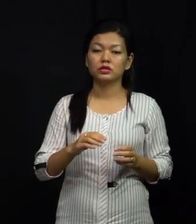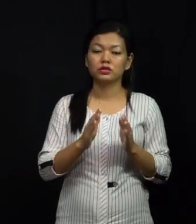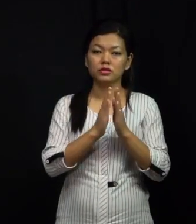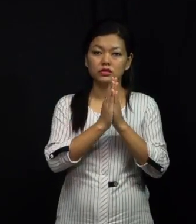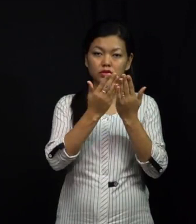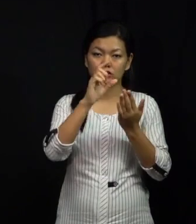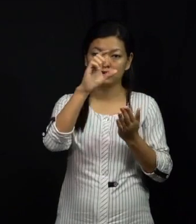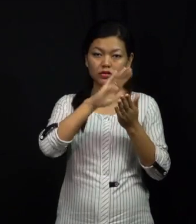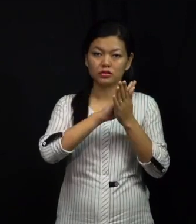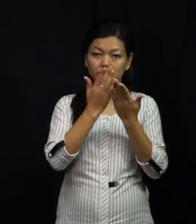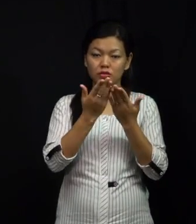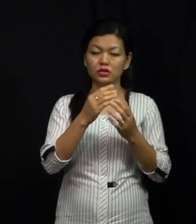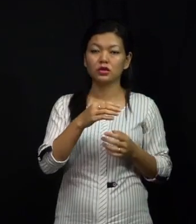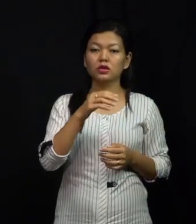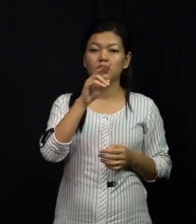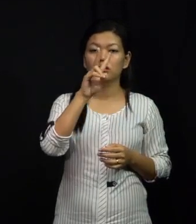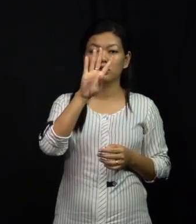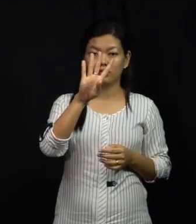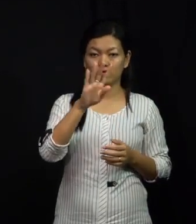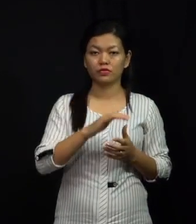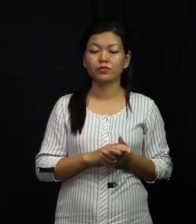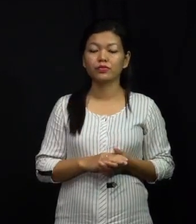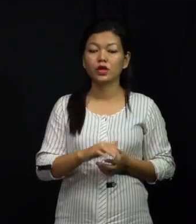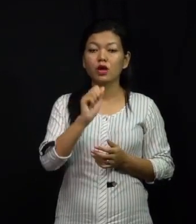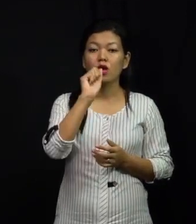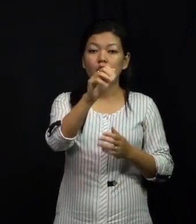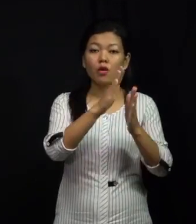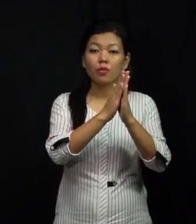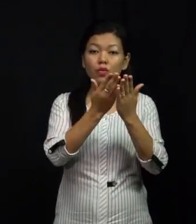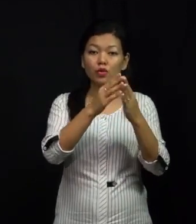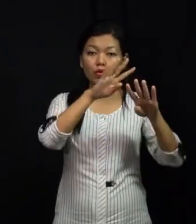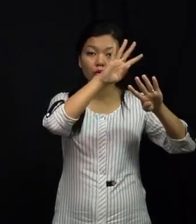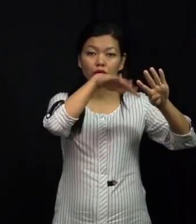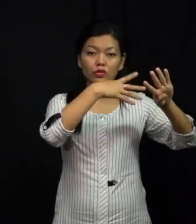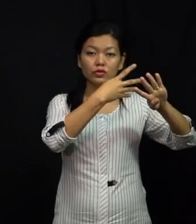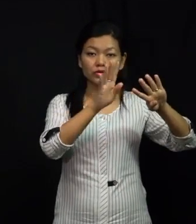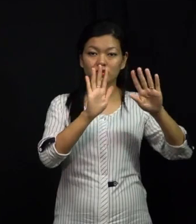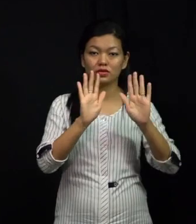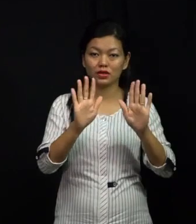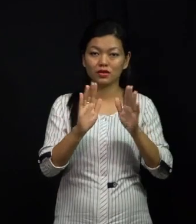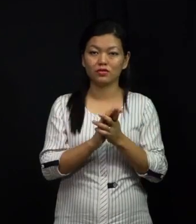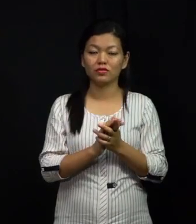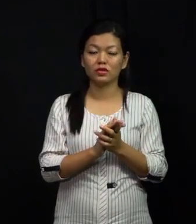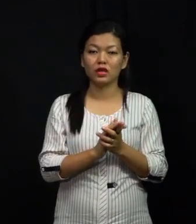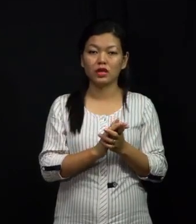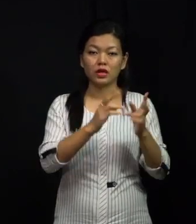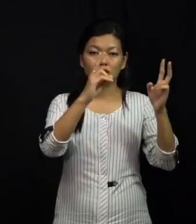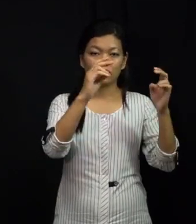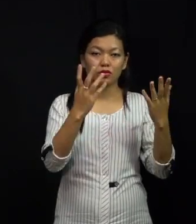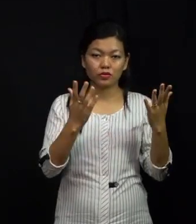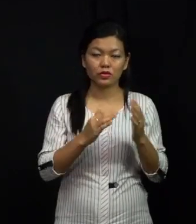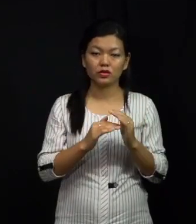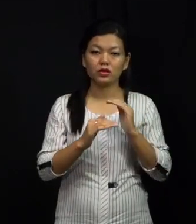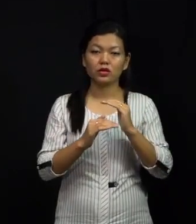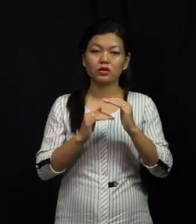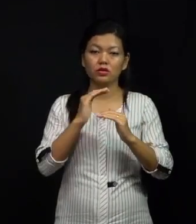the textbook, then they have given a chart, isn't it? So in the chart, the stages of human development is divided